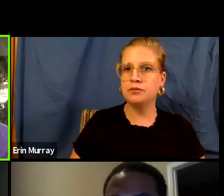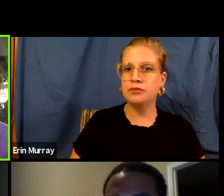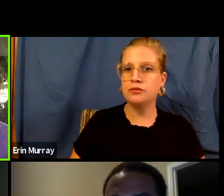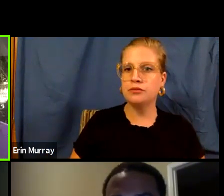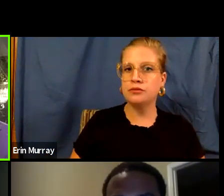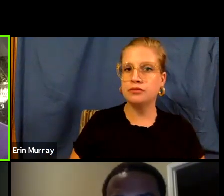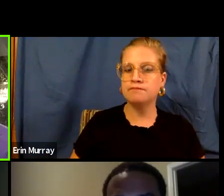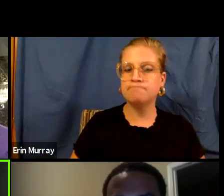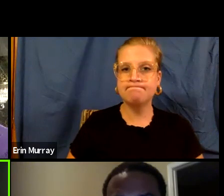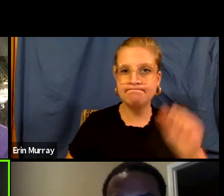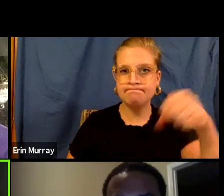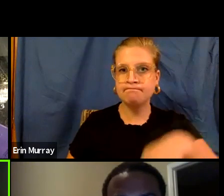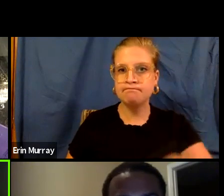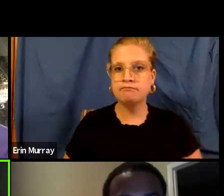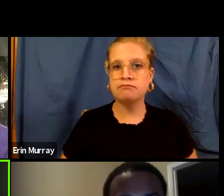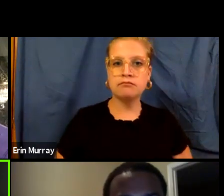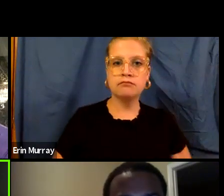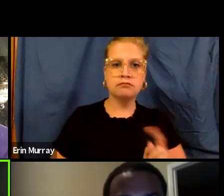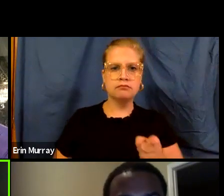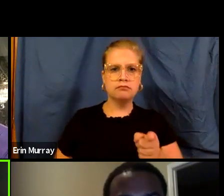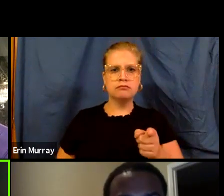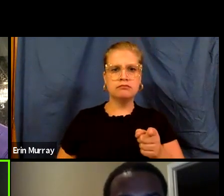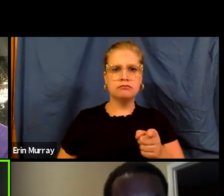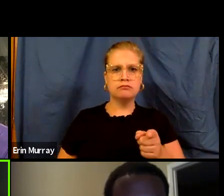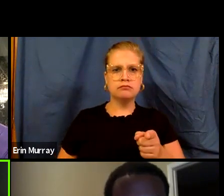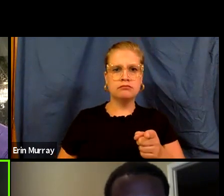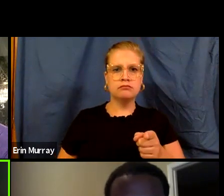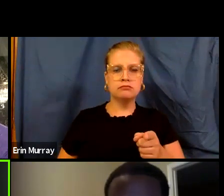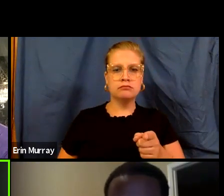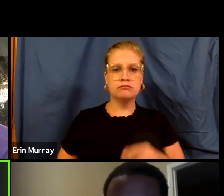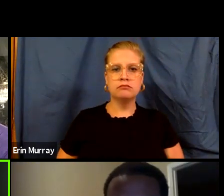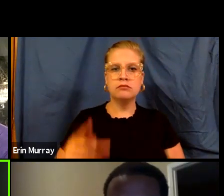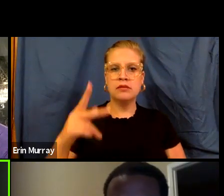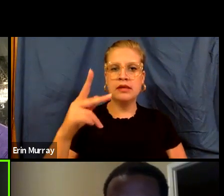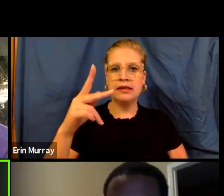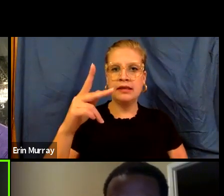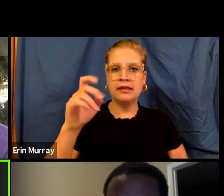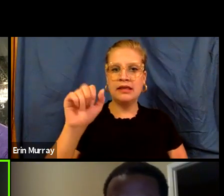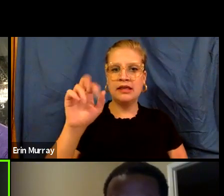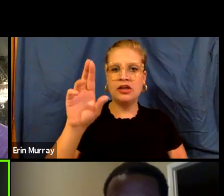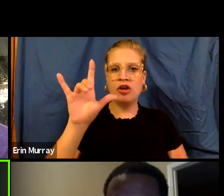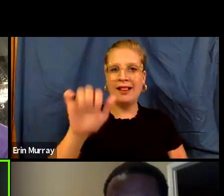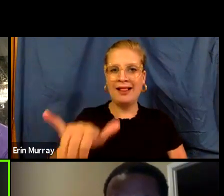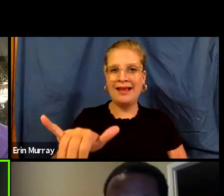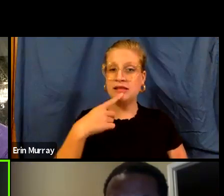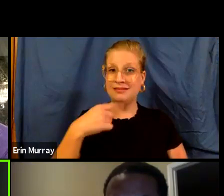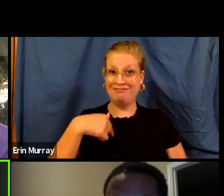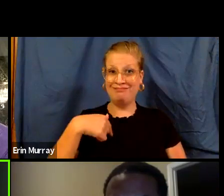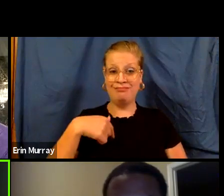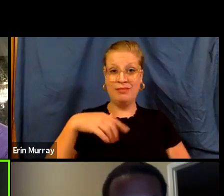Yeah. Could you make both of us co-host? Because I would probably share a couple things as well.